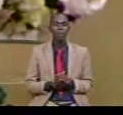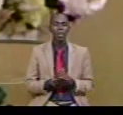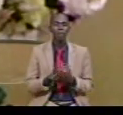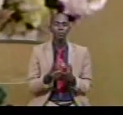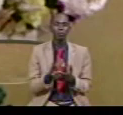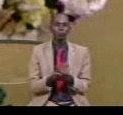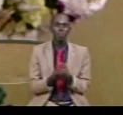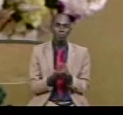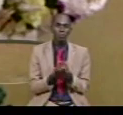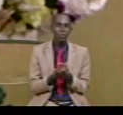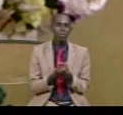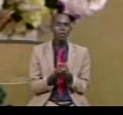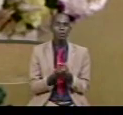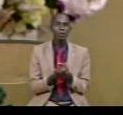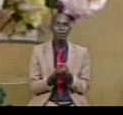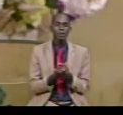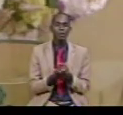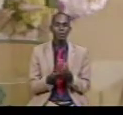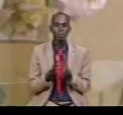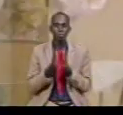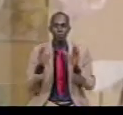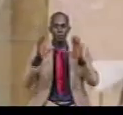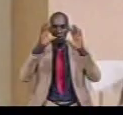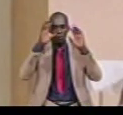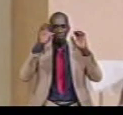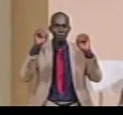Congratulations, General Superintendent.